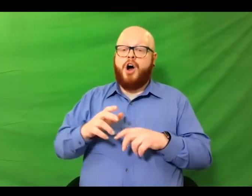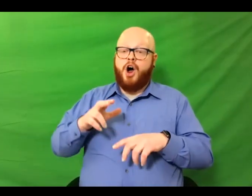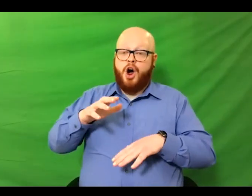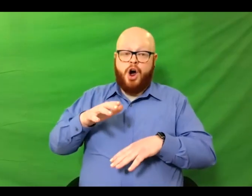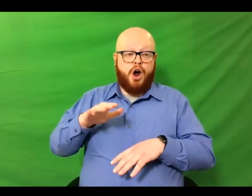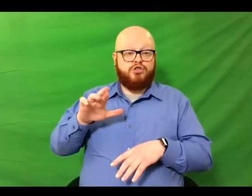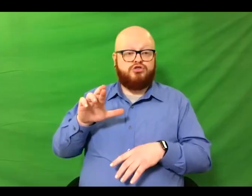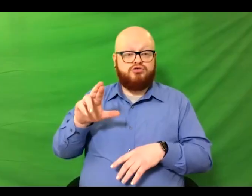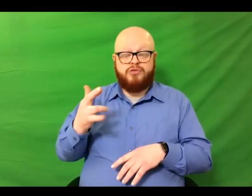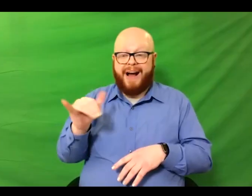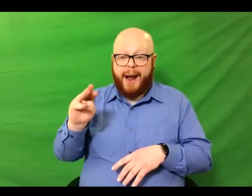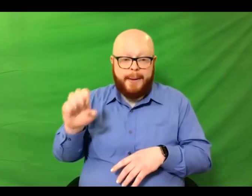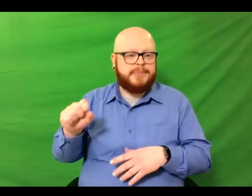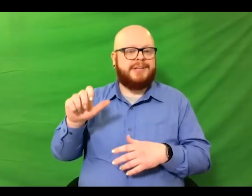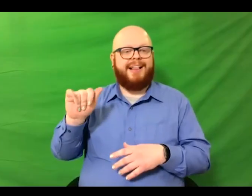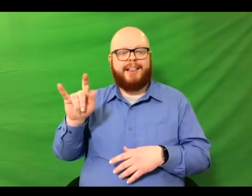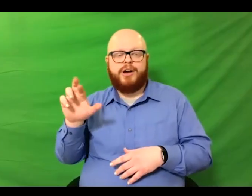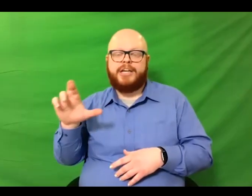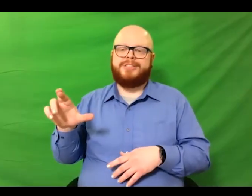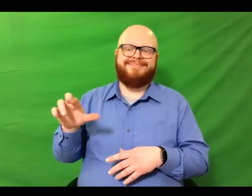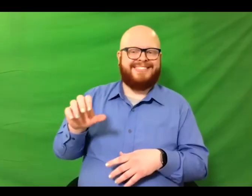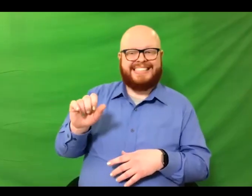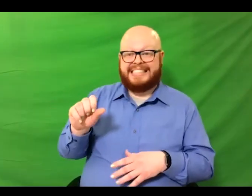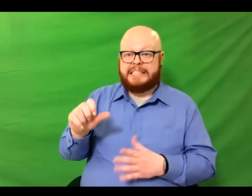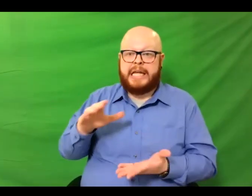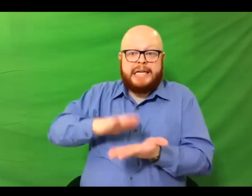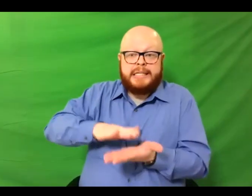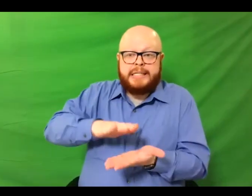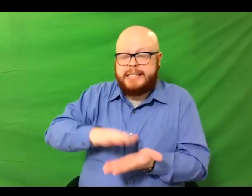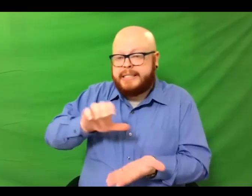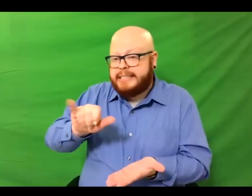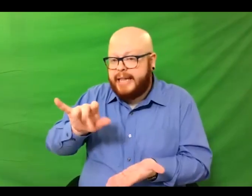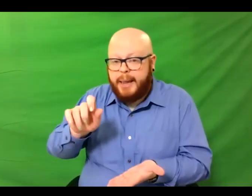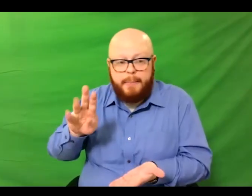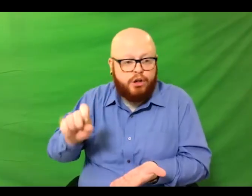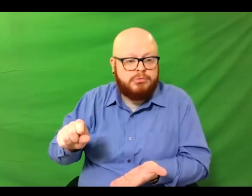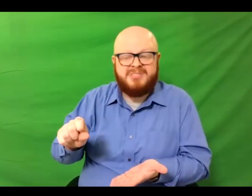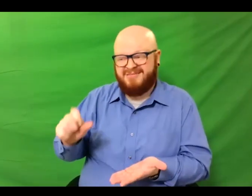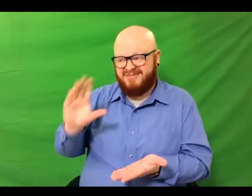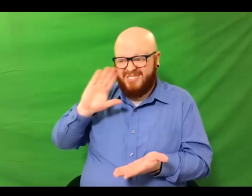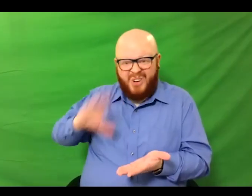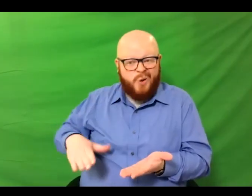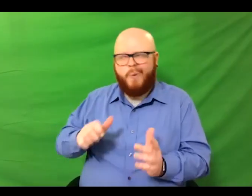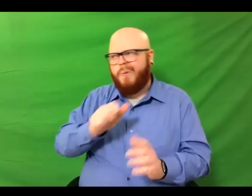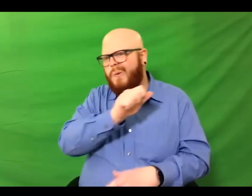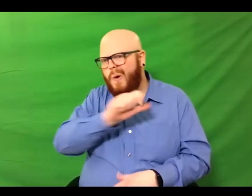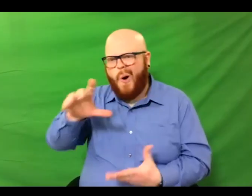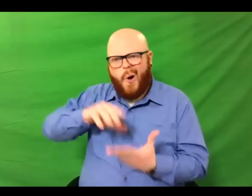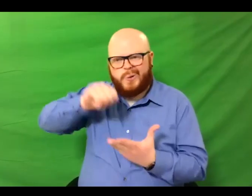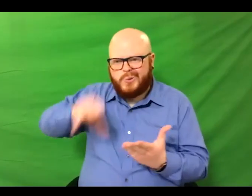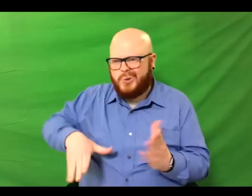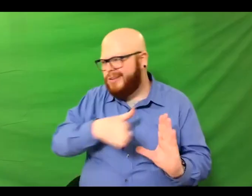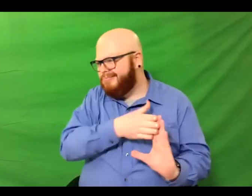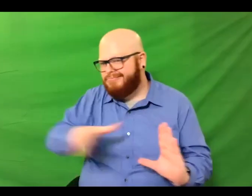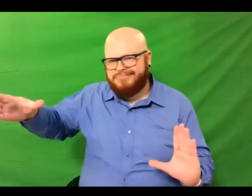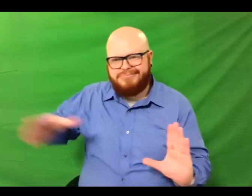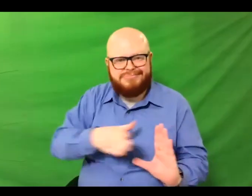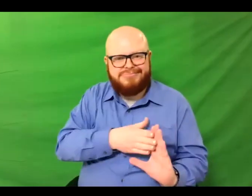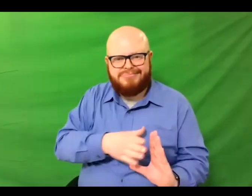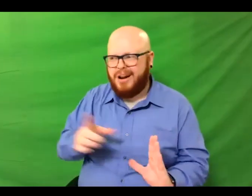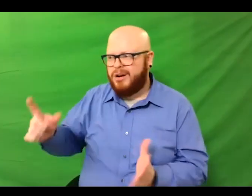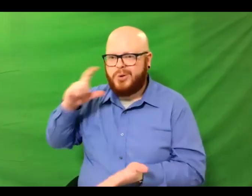be done at all ages. As I mentioned, my little one that just showed up at preschool, and even my middle schoolers, we've gone back and we've looked at words such